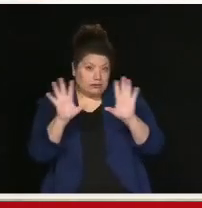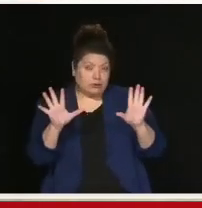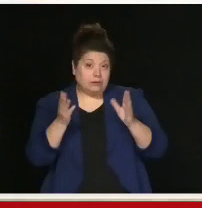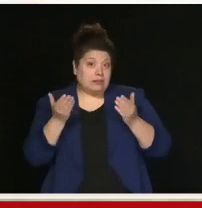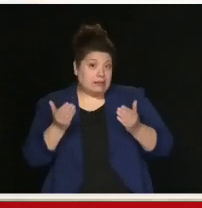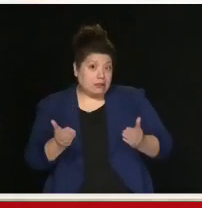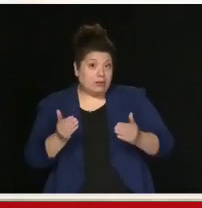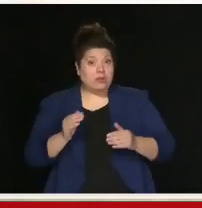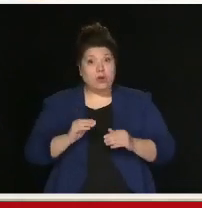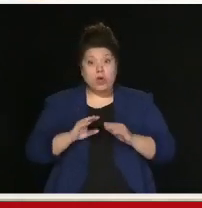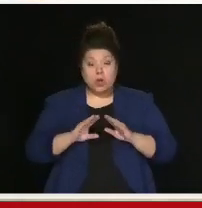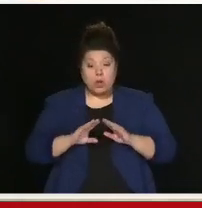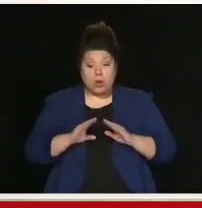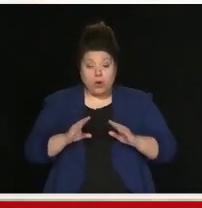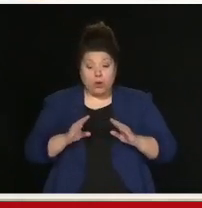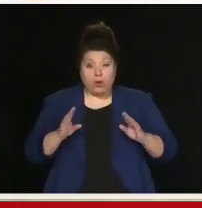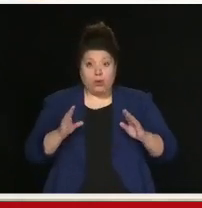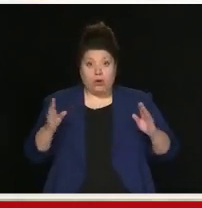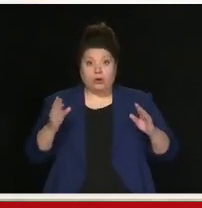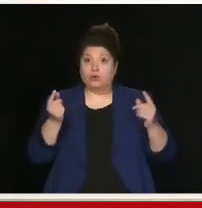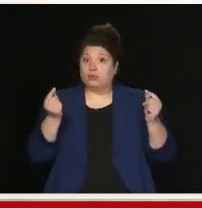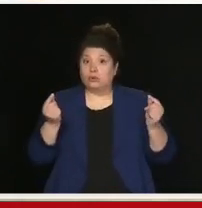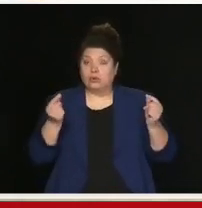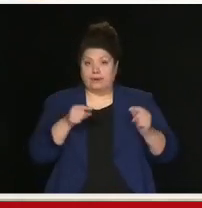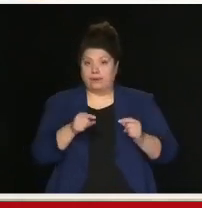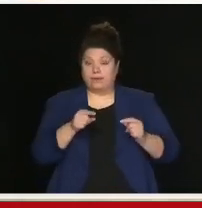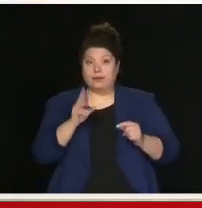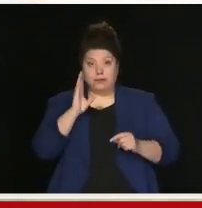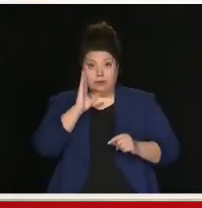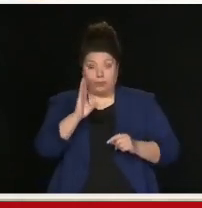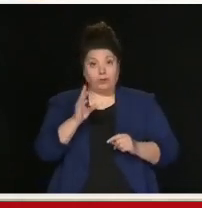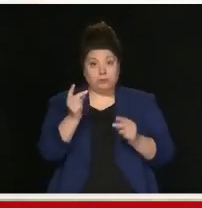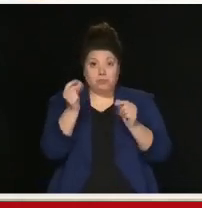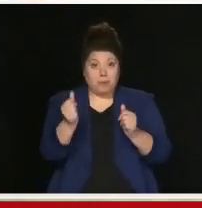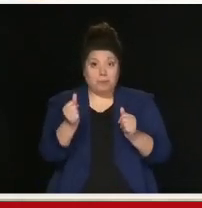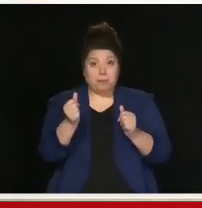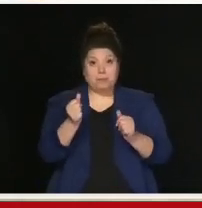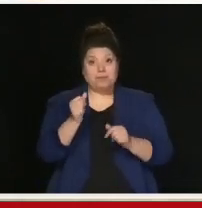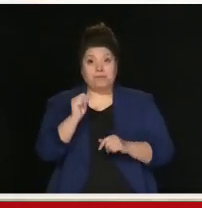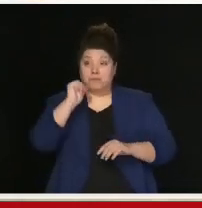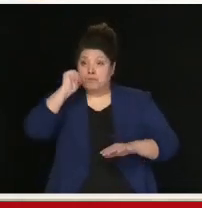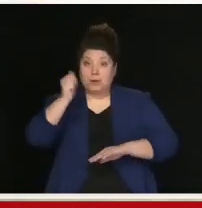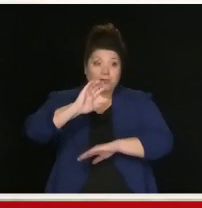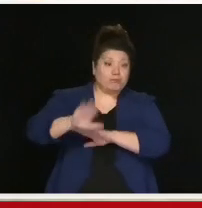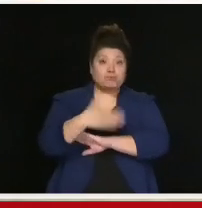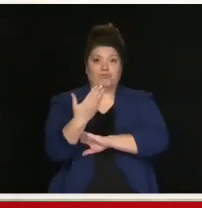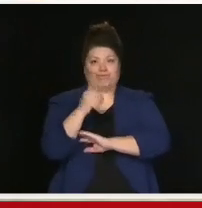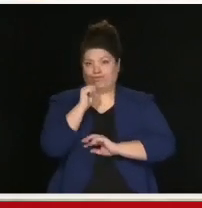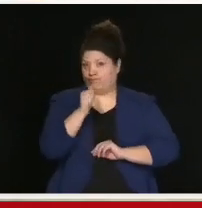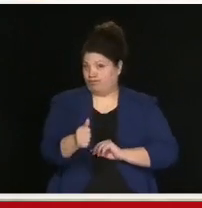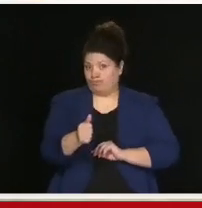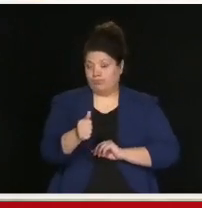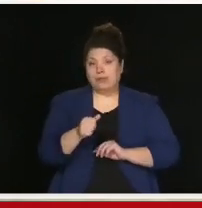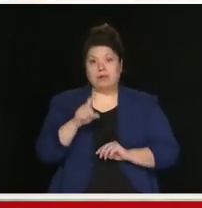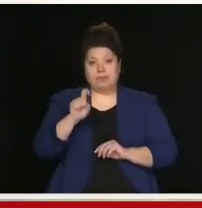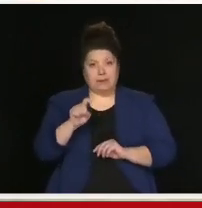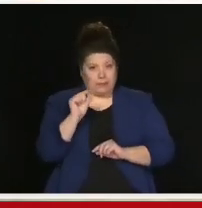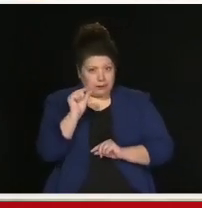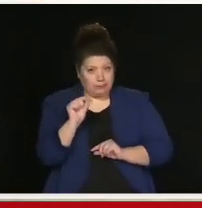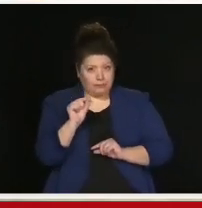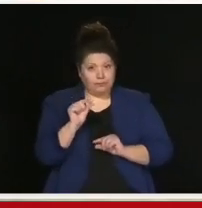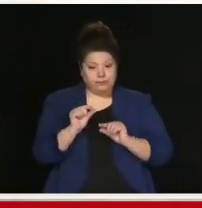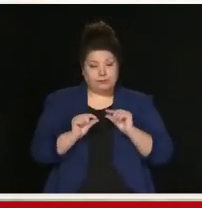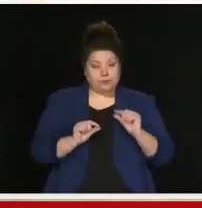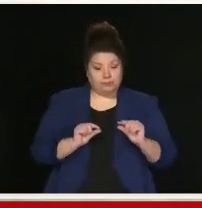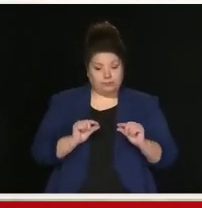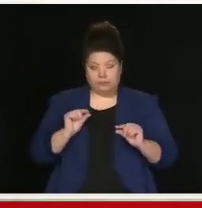the country. This won't happen one day to the next. It must happen one step at a time. If you